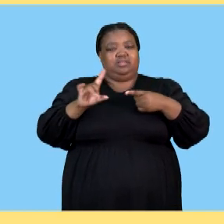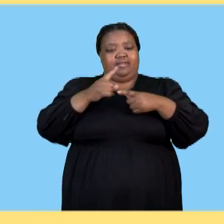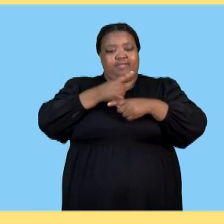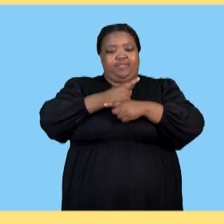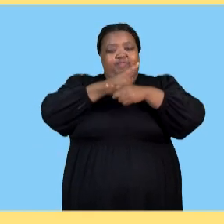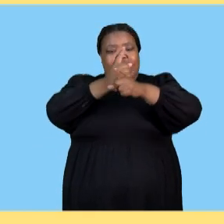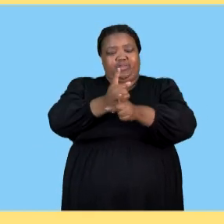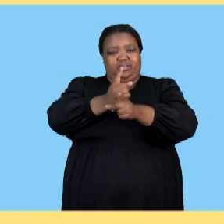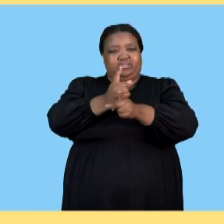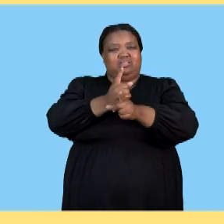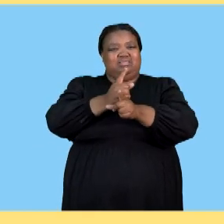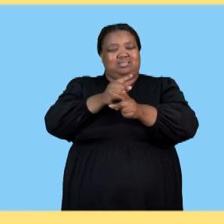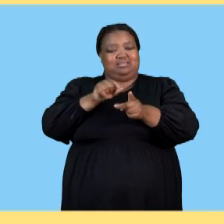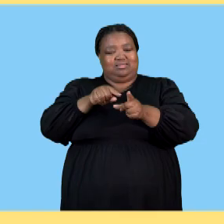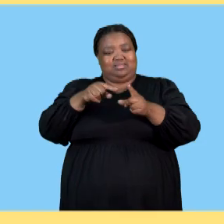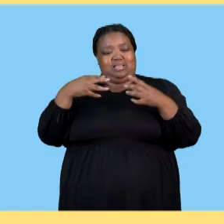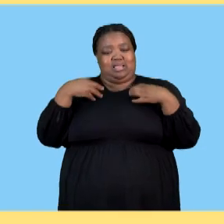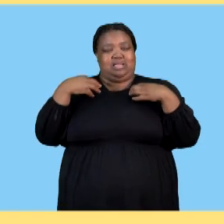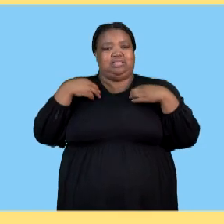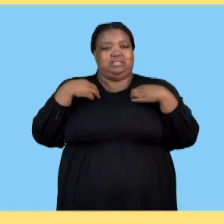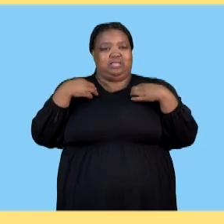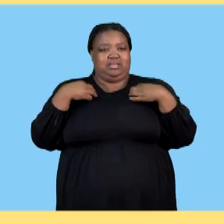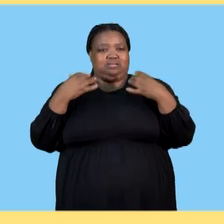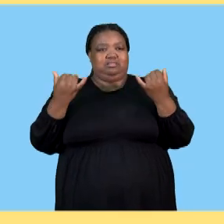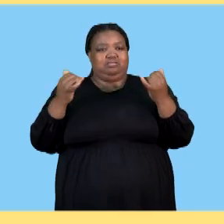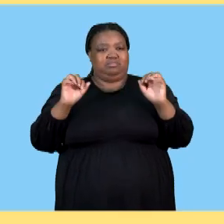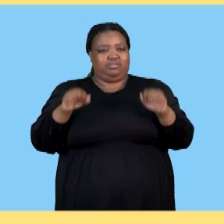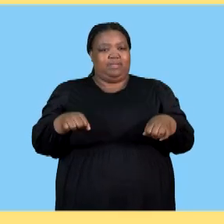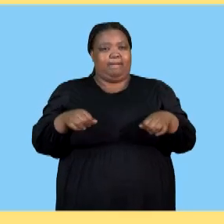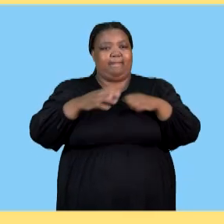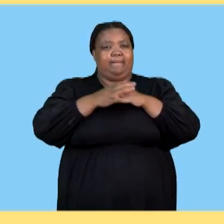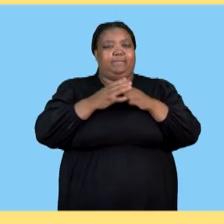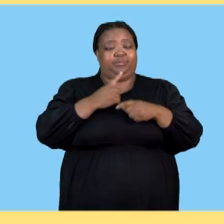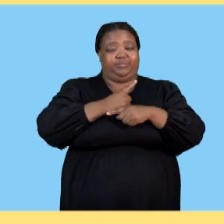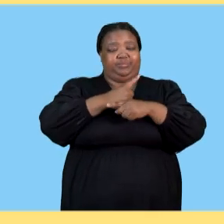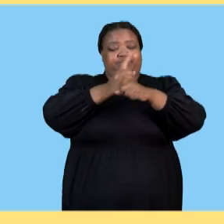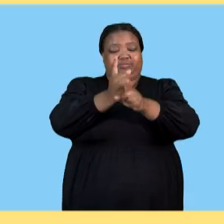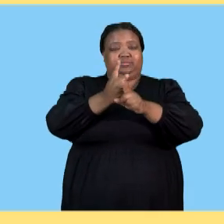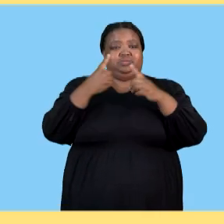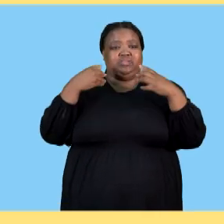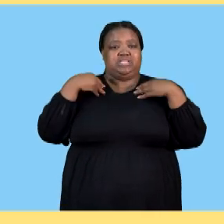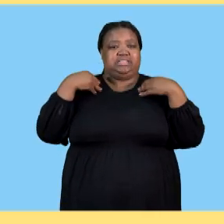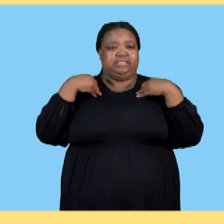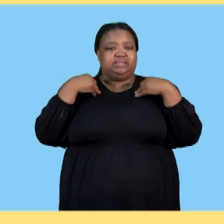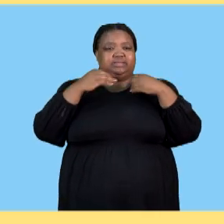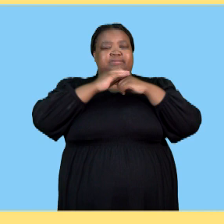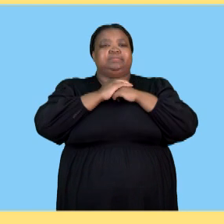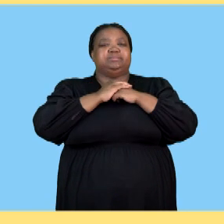my fixed assets. So I'm going to come here and I'm going to have my fixed